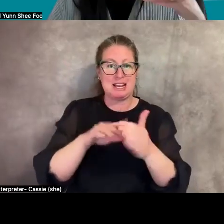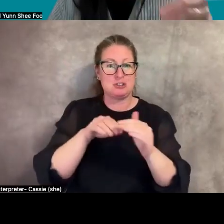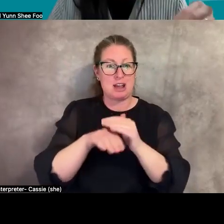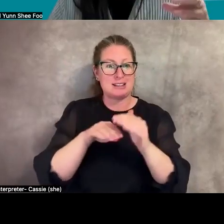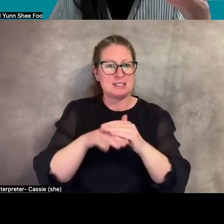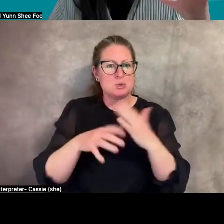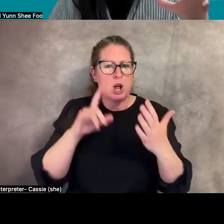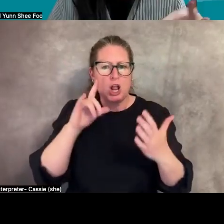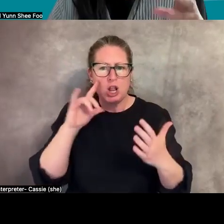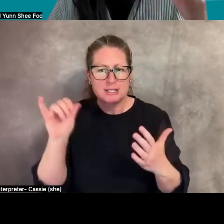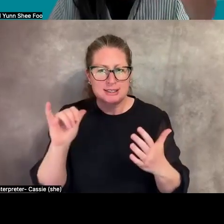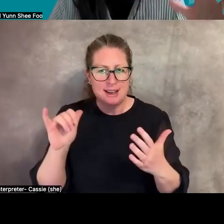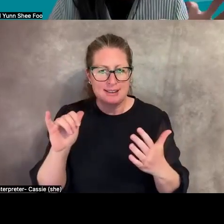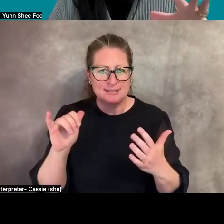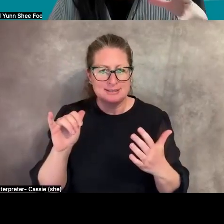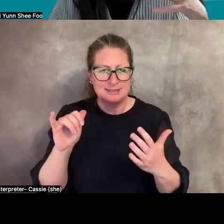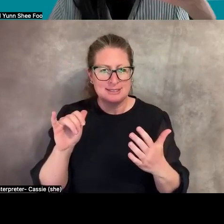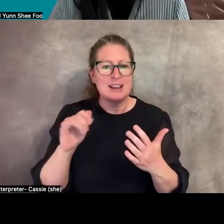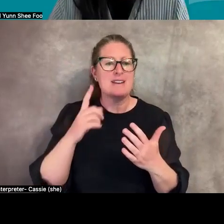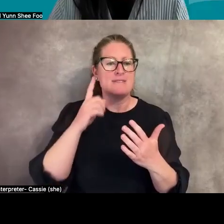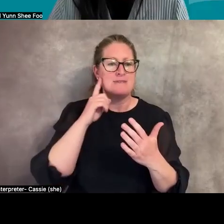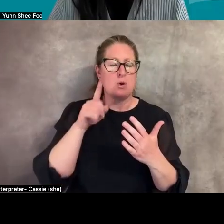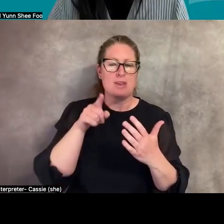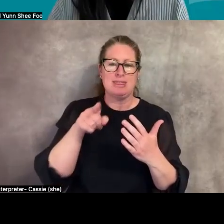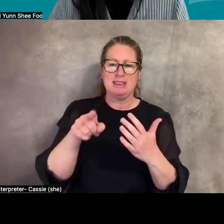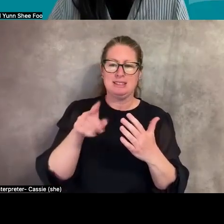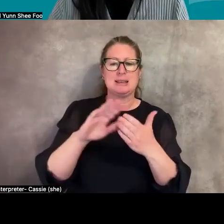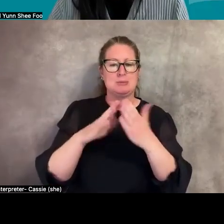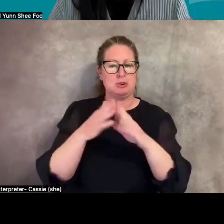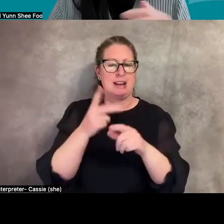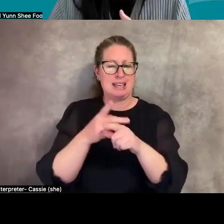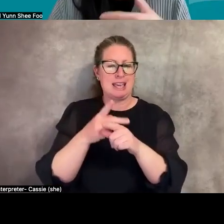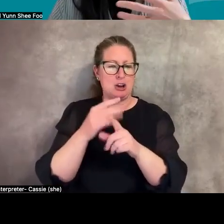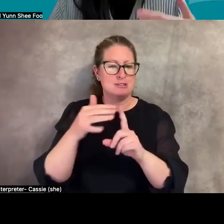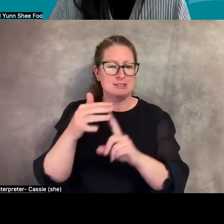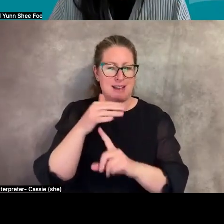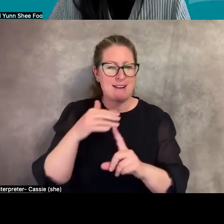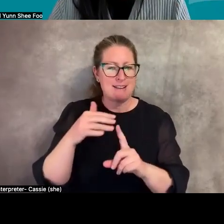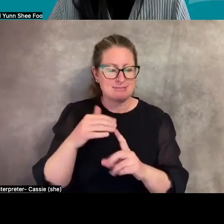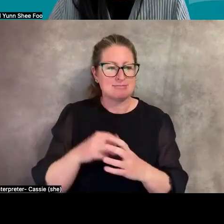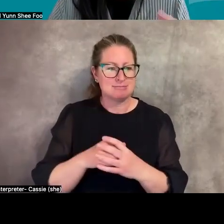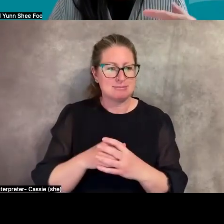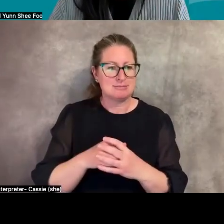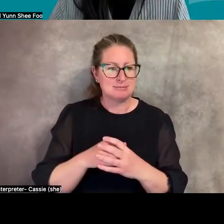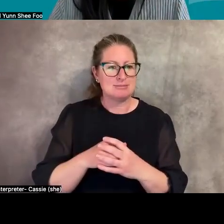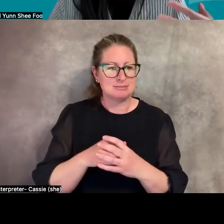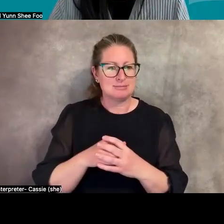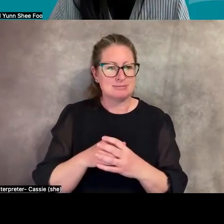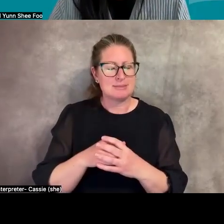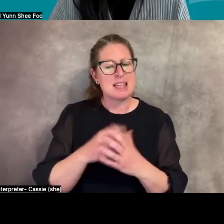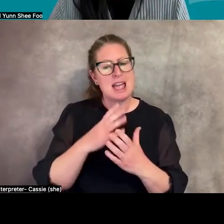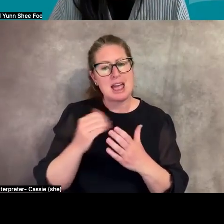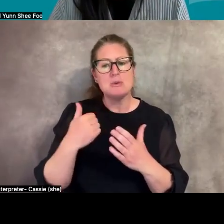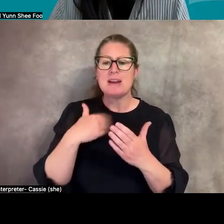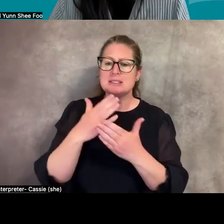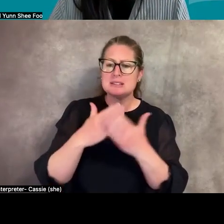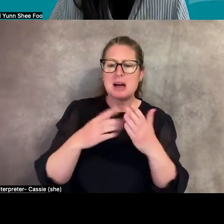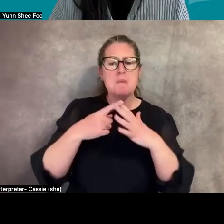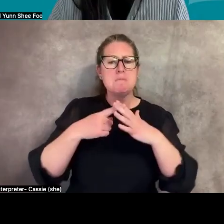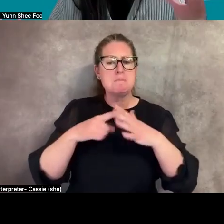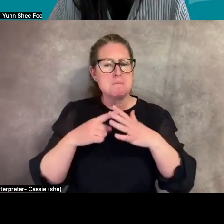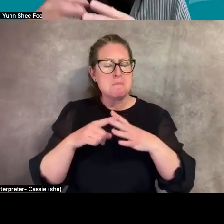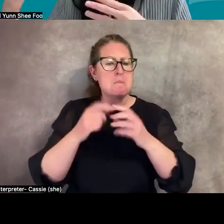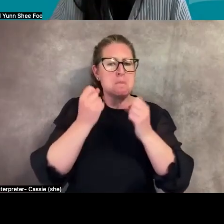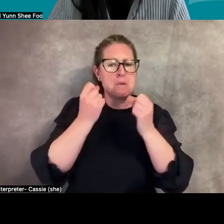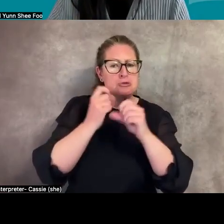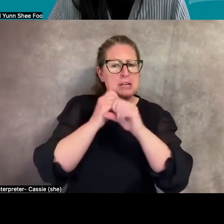a key community care setting, as well as some beginning understanding of what we need to address.